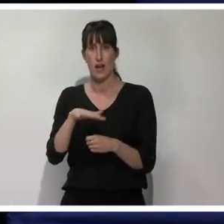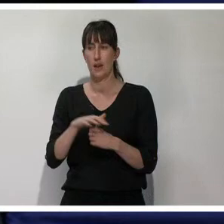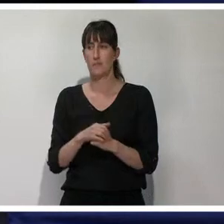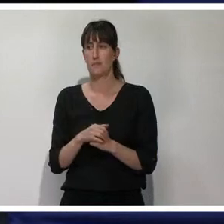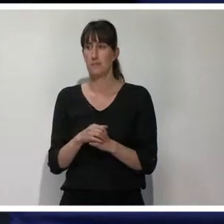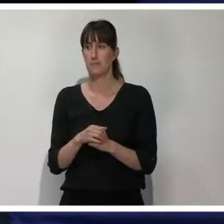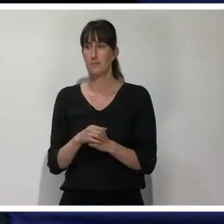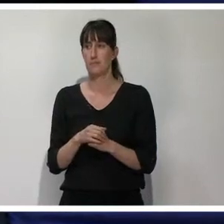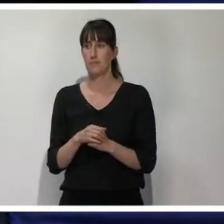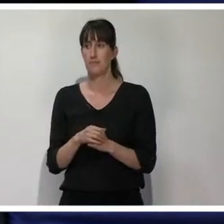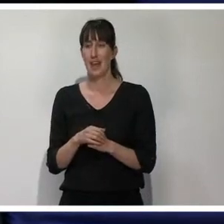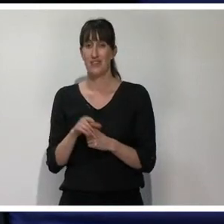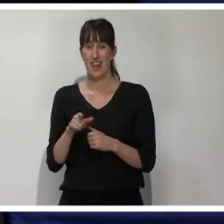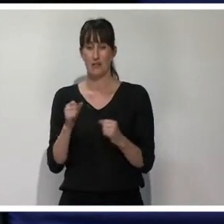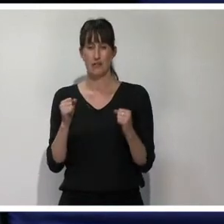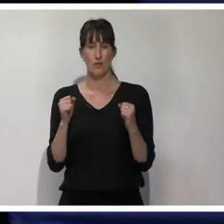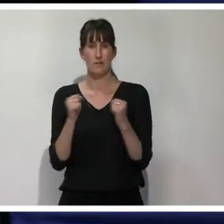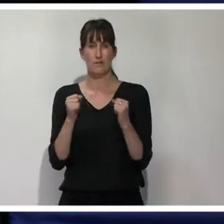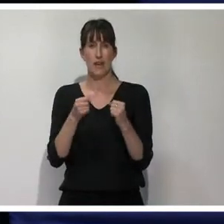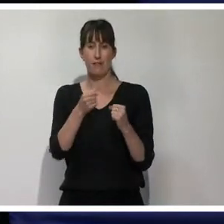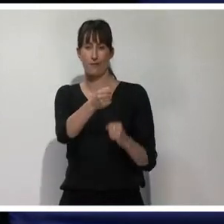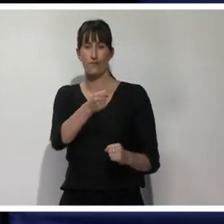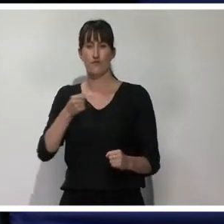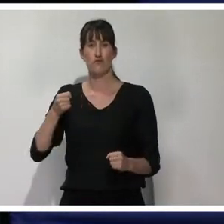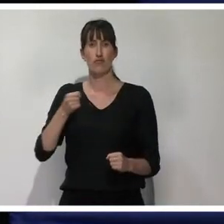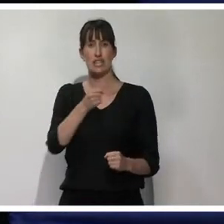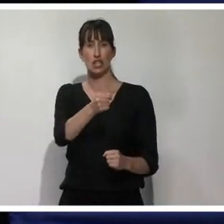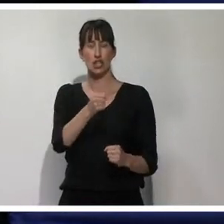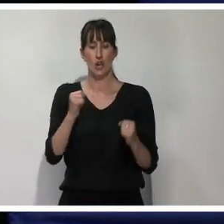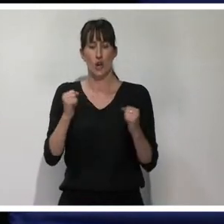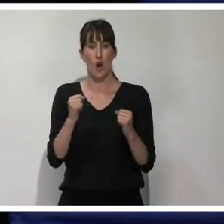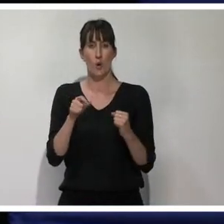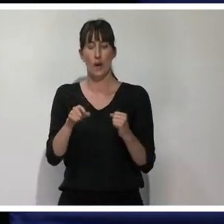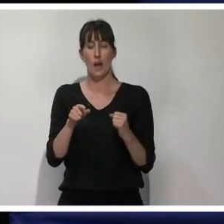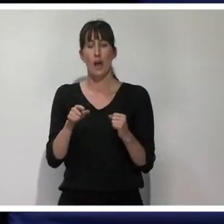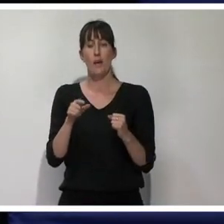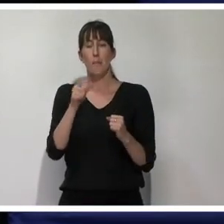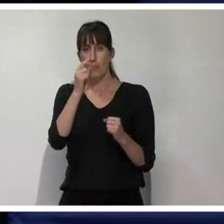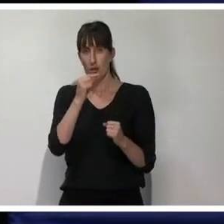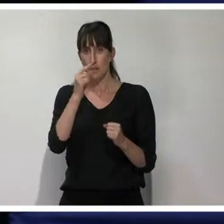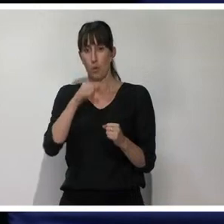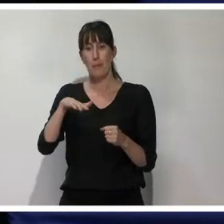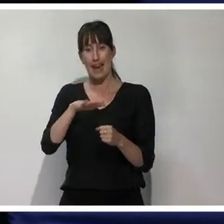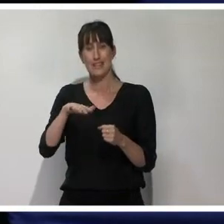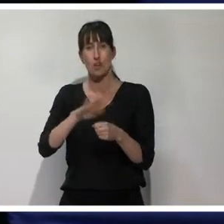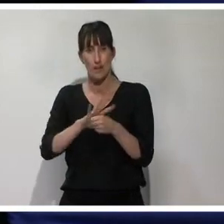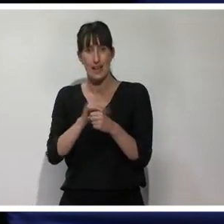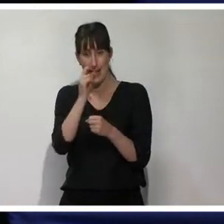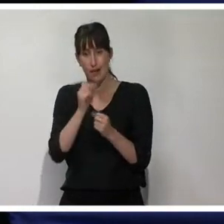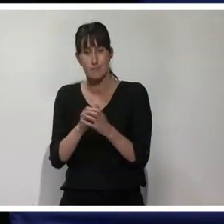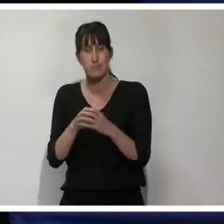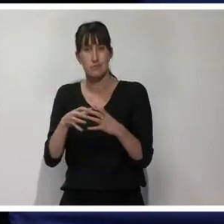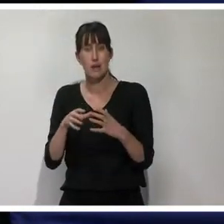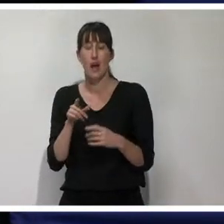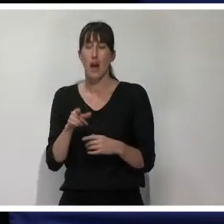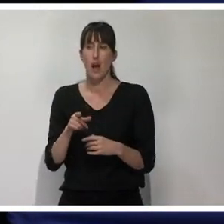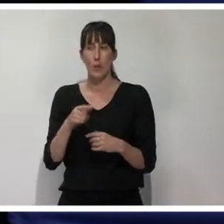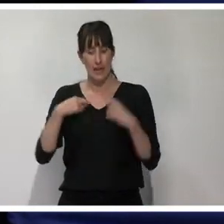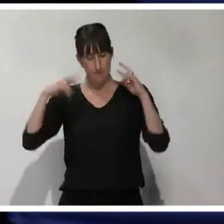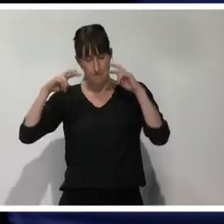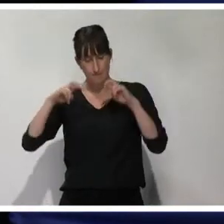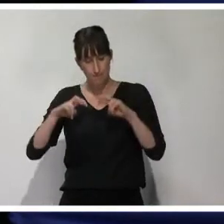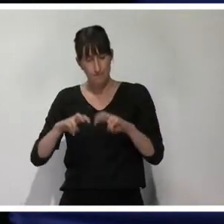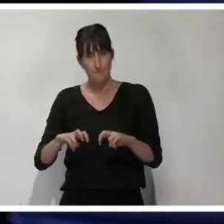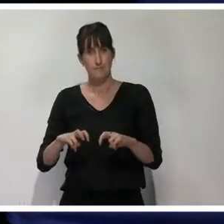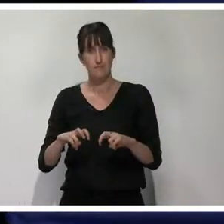and particularly in this sort of refrigerated setting. We're not ruling that out. And of course, we want to get to the bottom of that, and that's